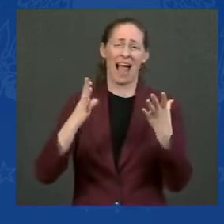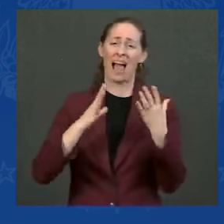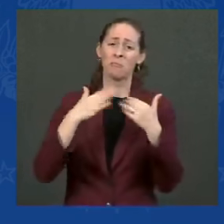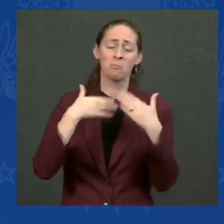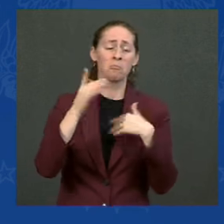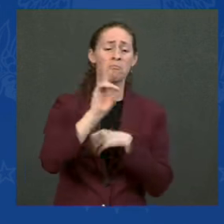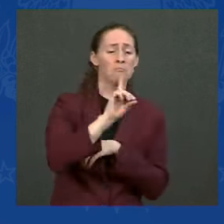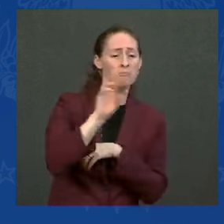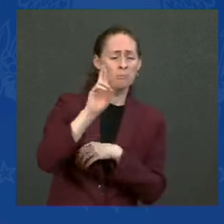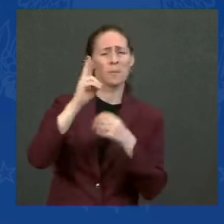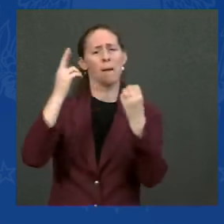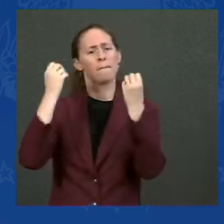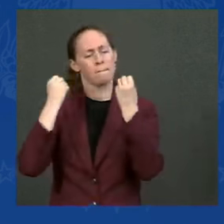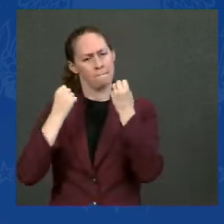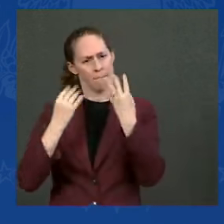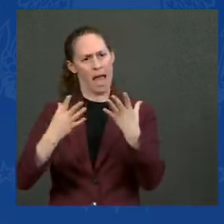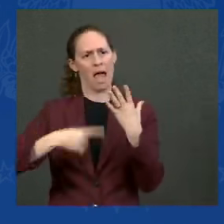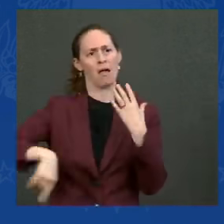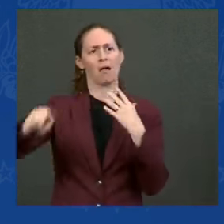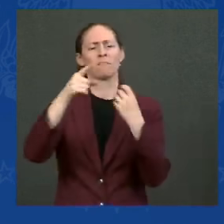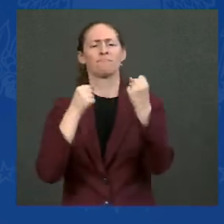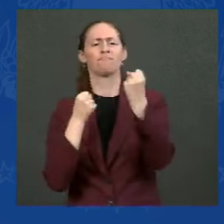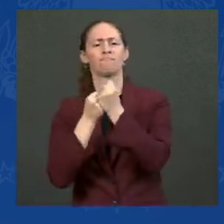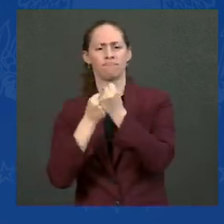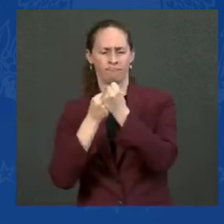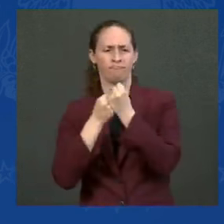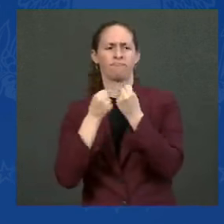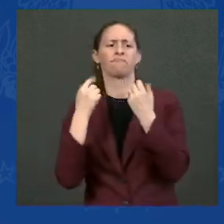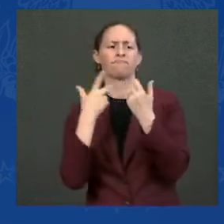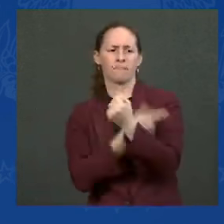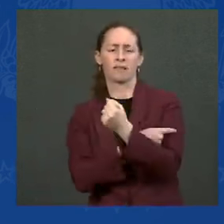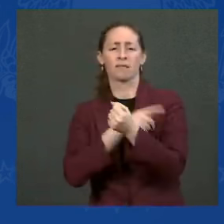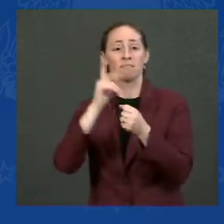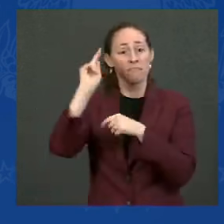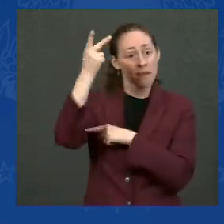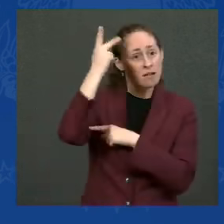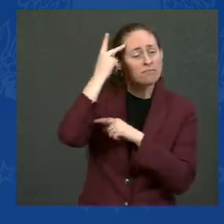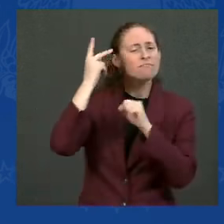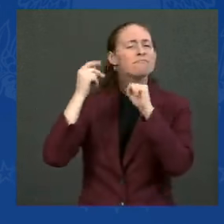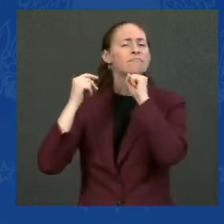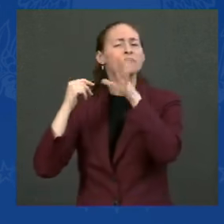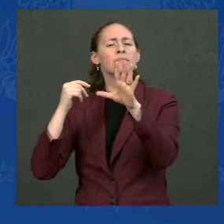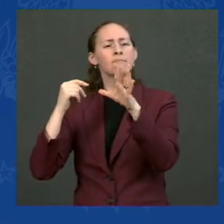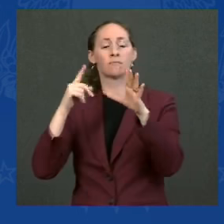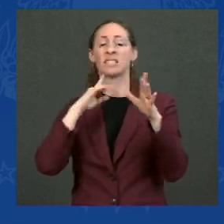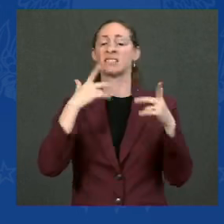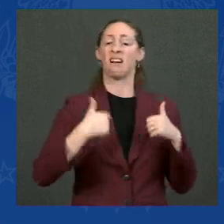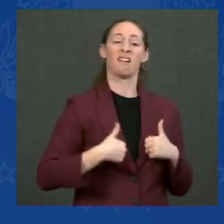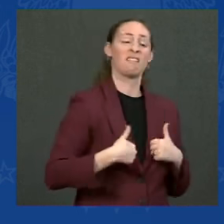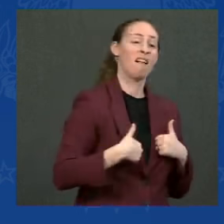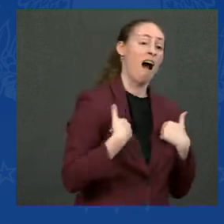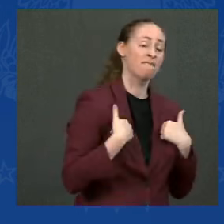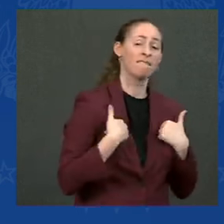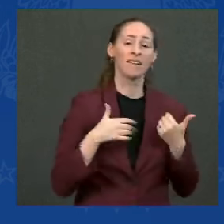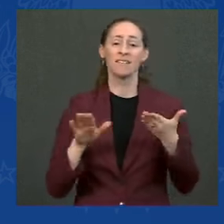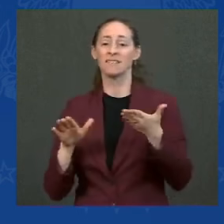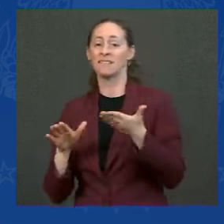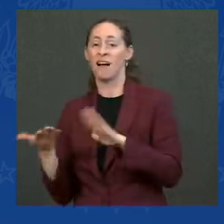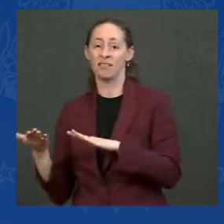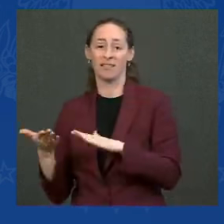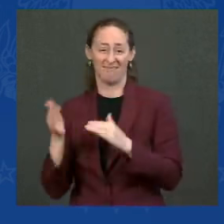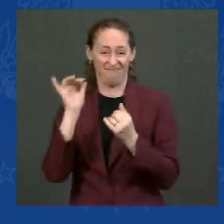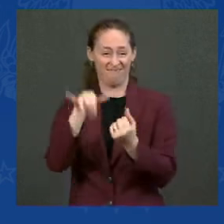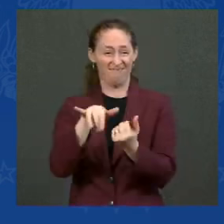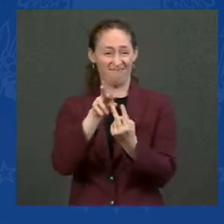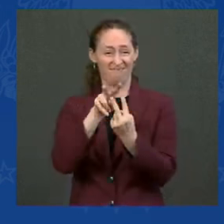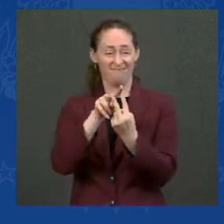vaccinations. They know it isn't about politics. It's about life and death. That's what it's about. It's about looking out for